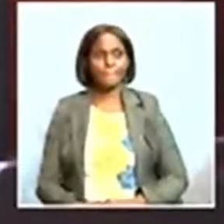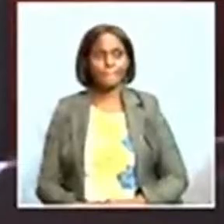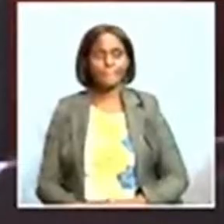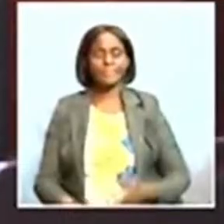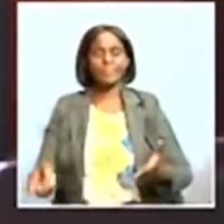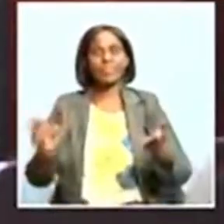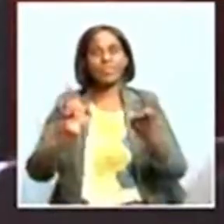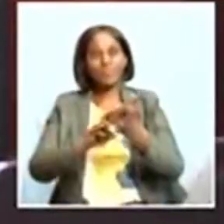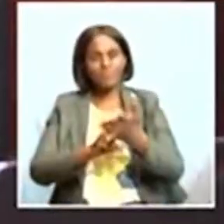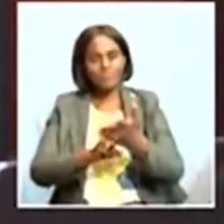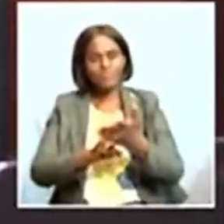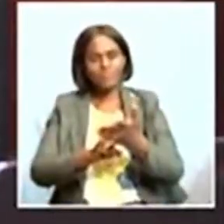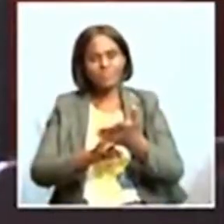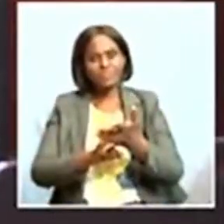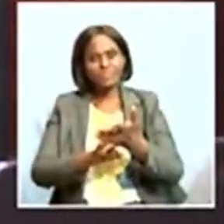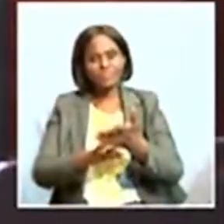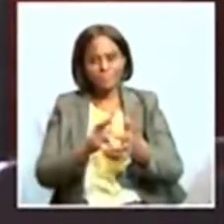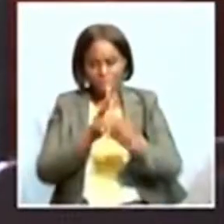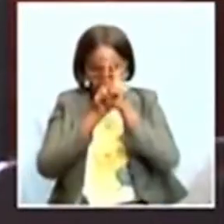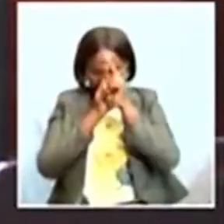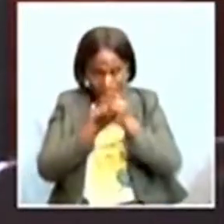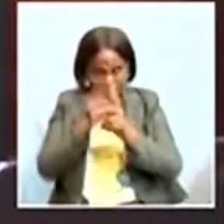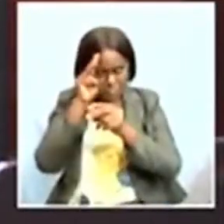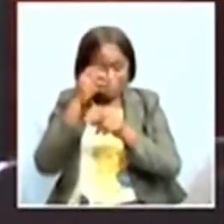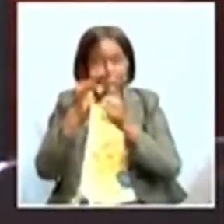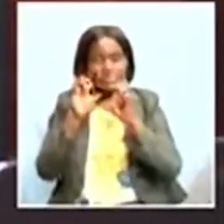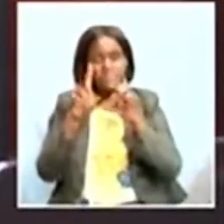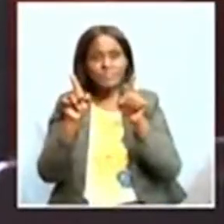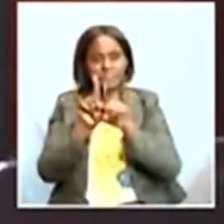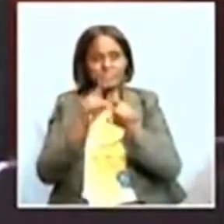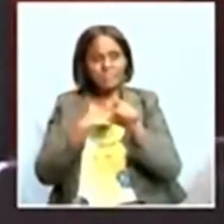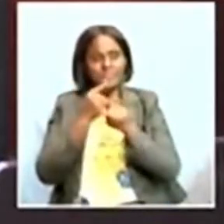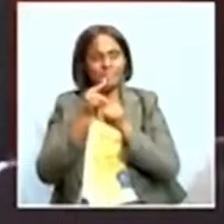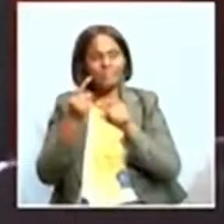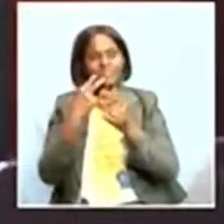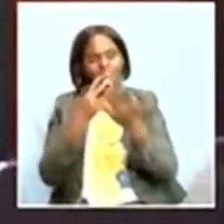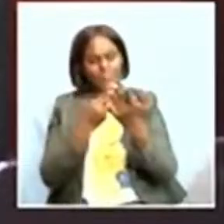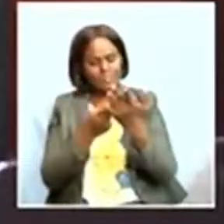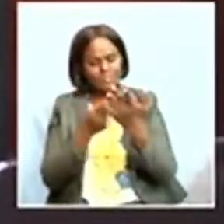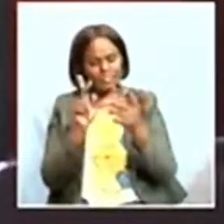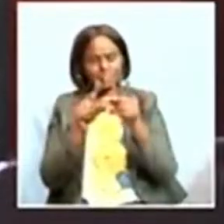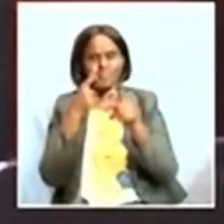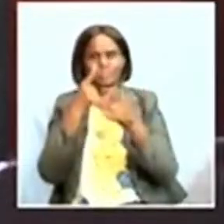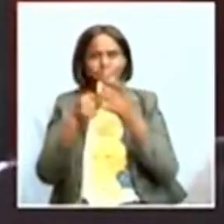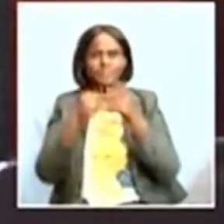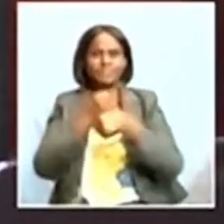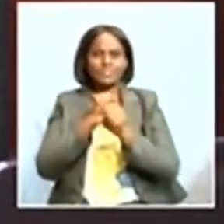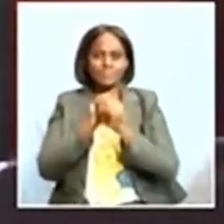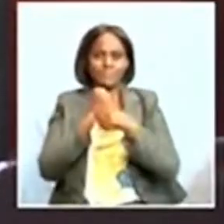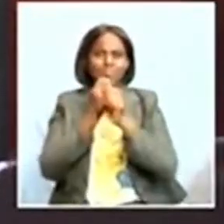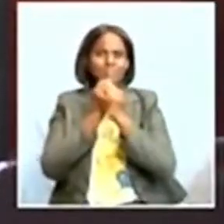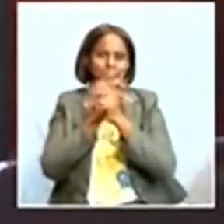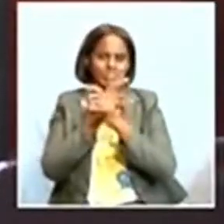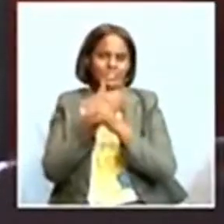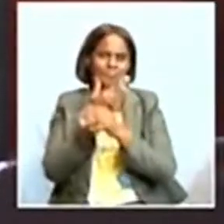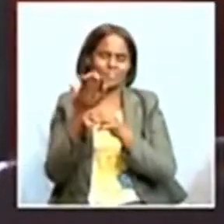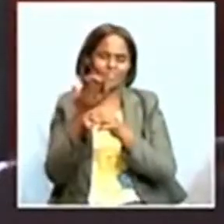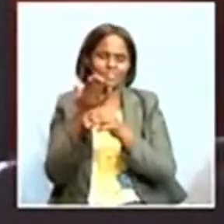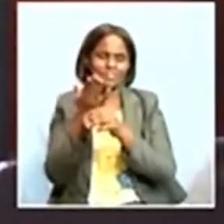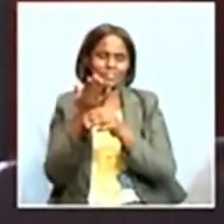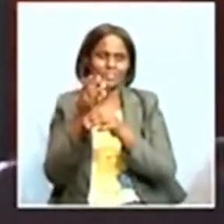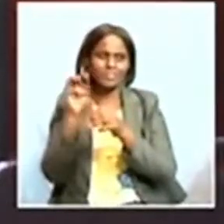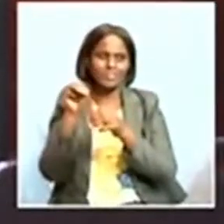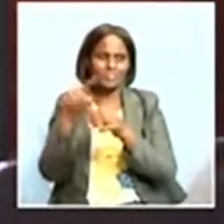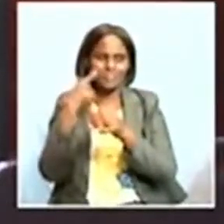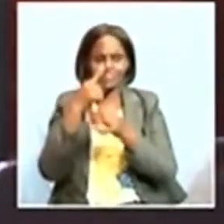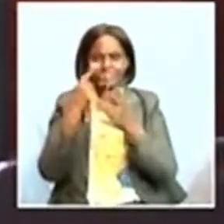Sorry, the Honorable Minister of Education, I was just looking at the people who were making noise. The honorable